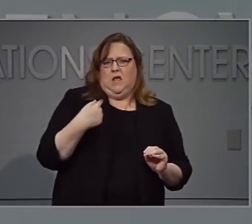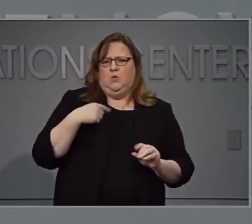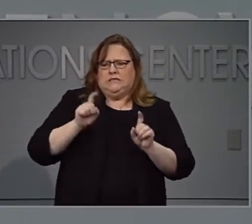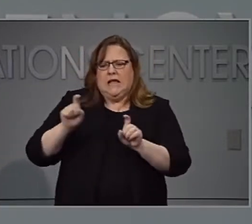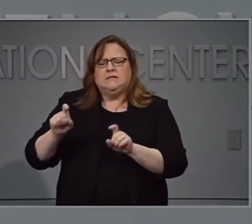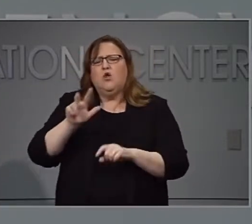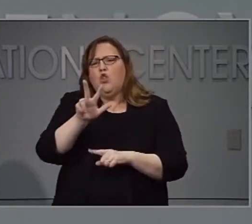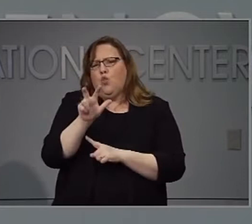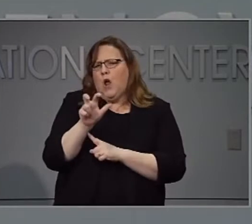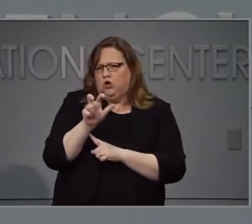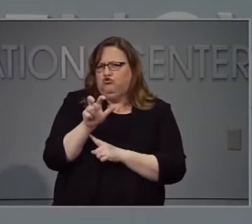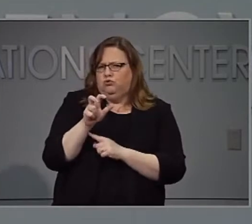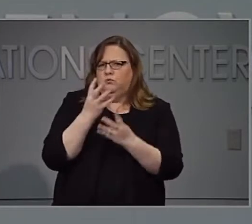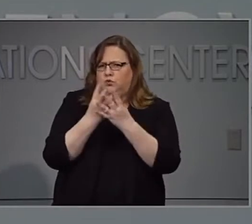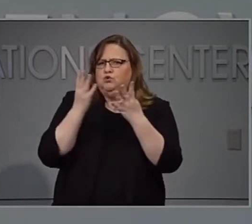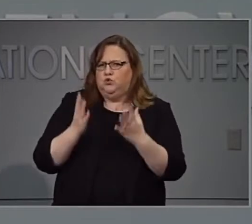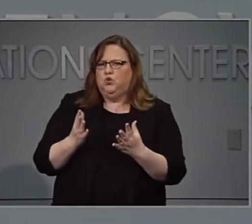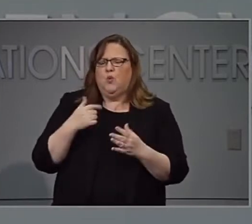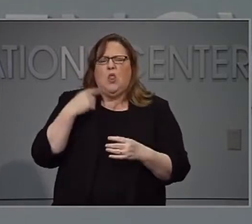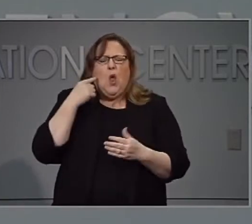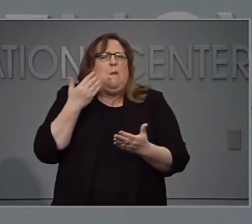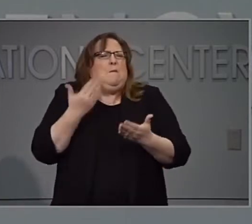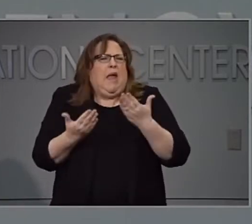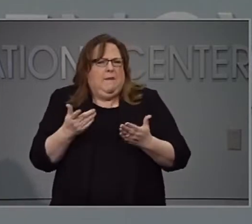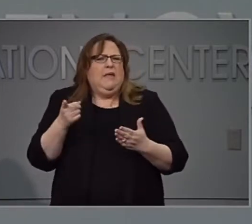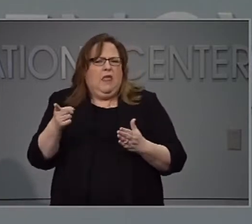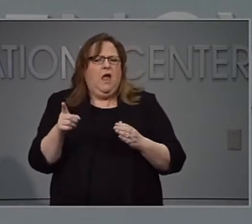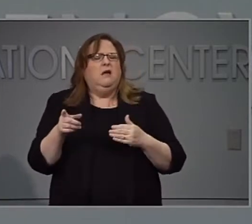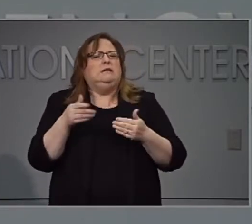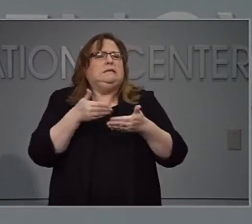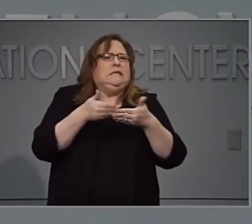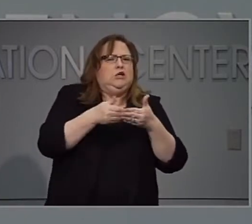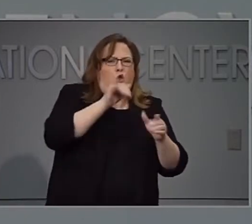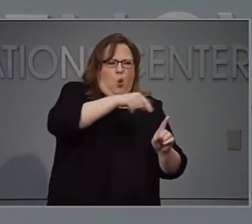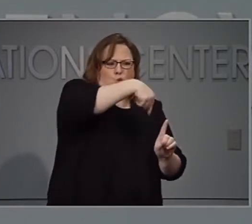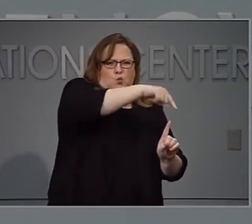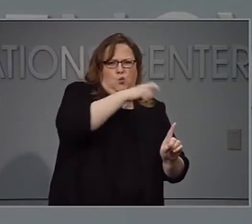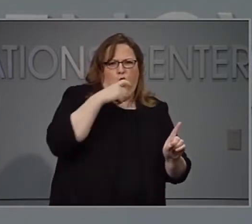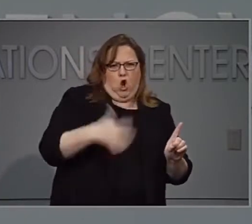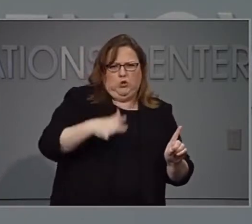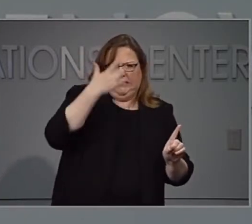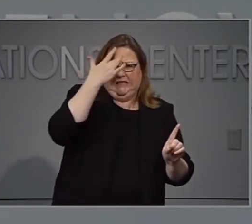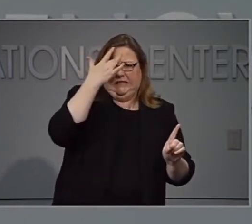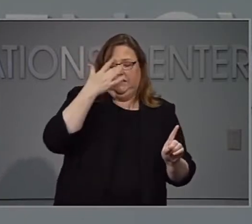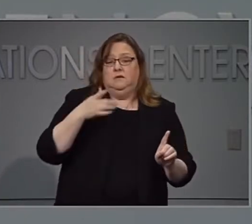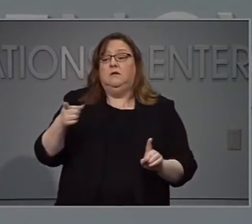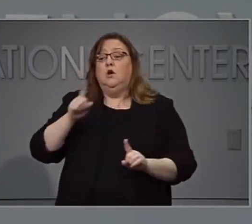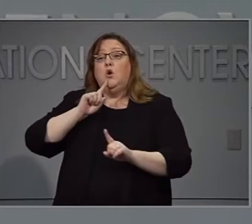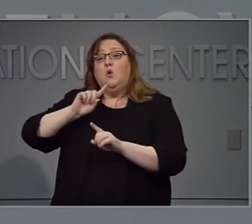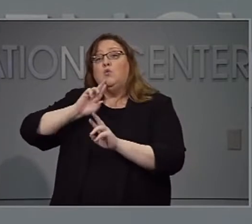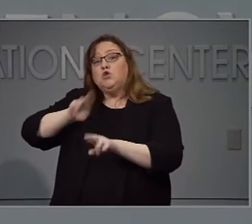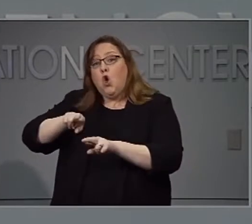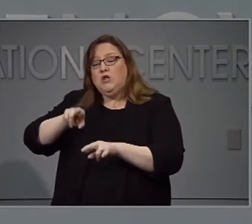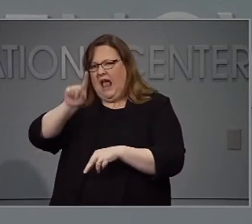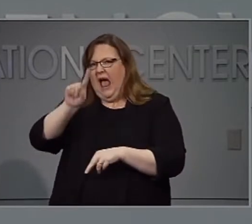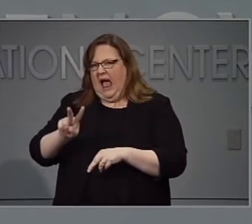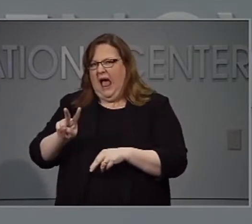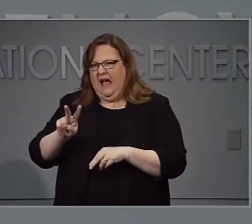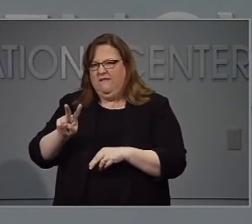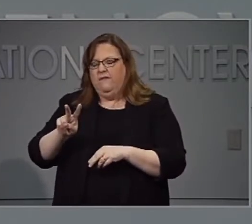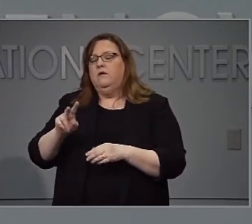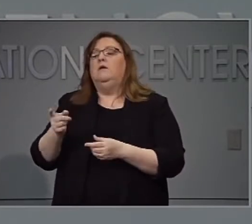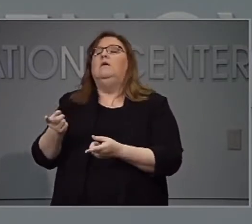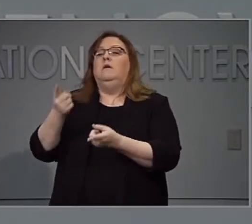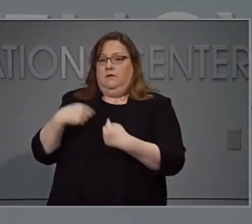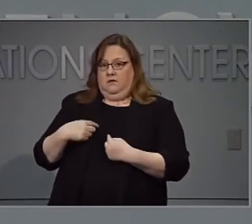having had exposure. We have the results of those tests, and over half of those came back positive. The remaining